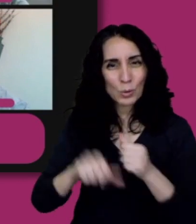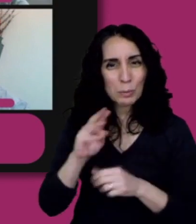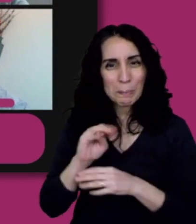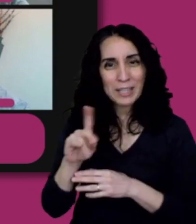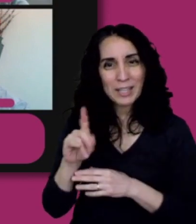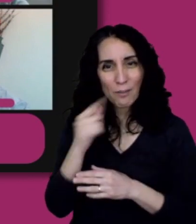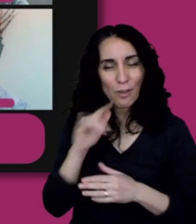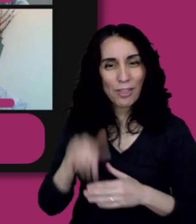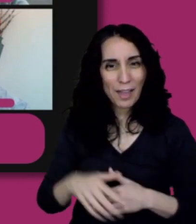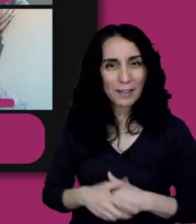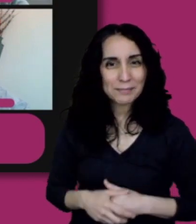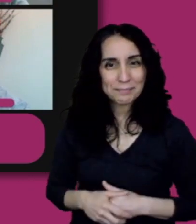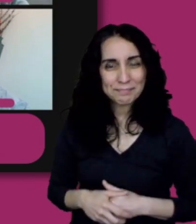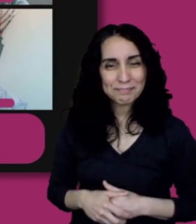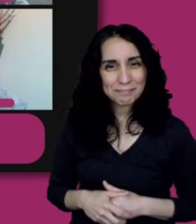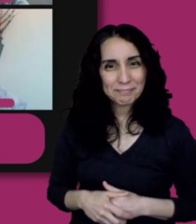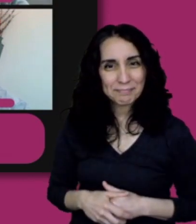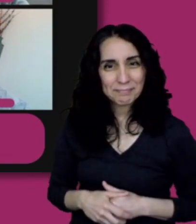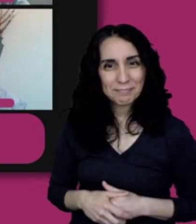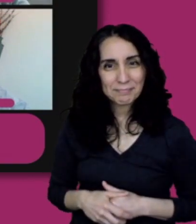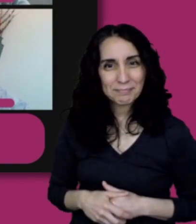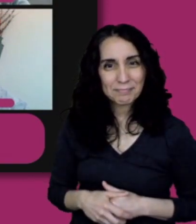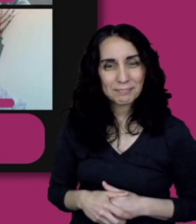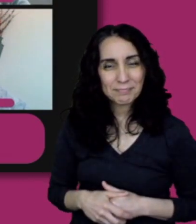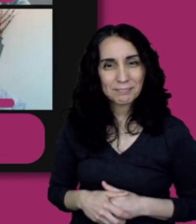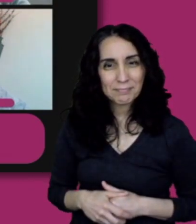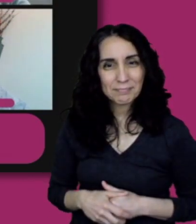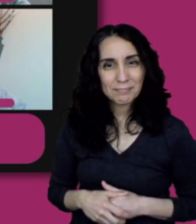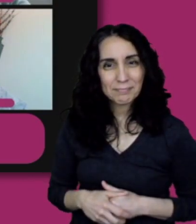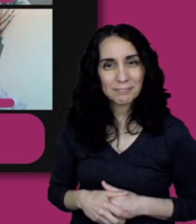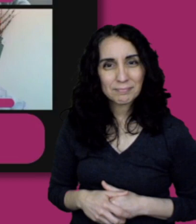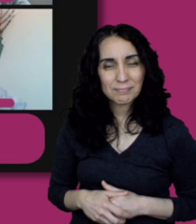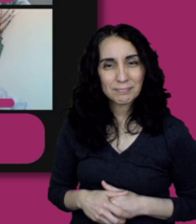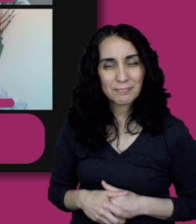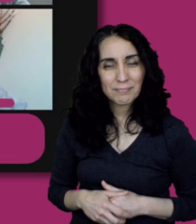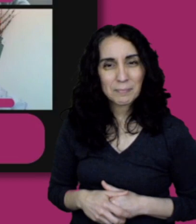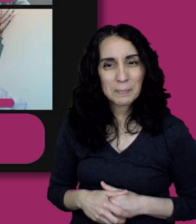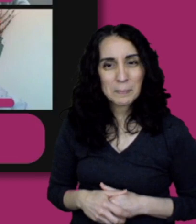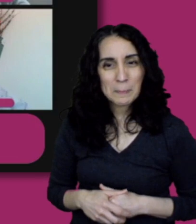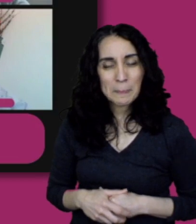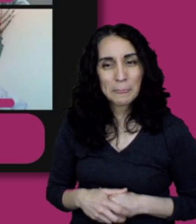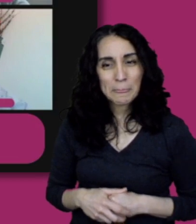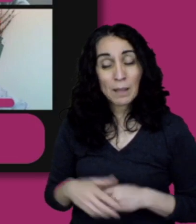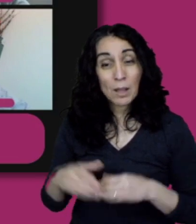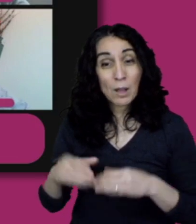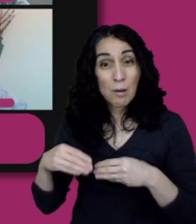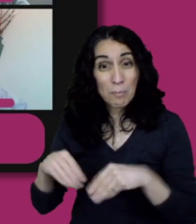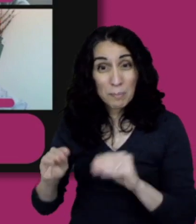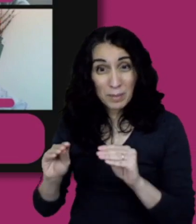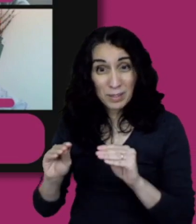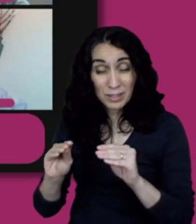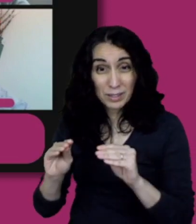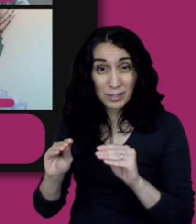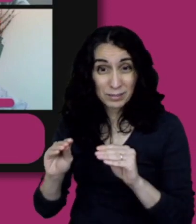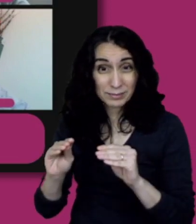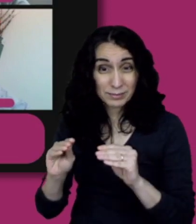for. Your question as far as where will sales start being driven through social media, I think it would take